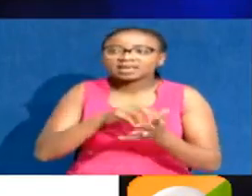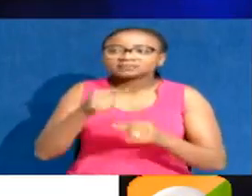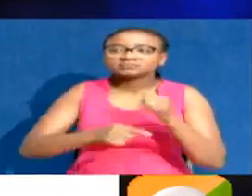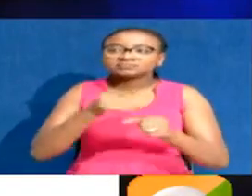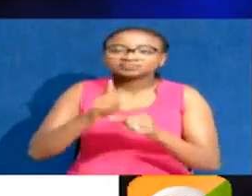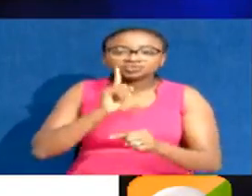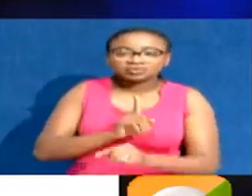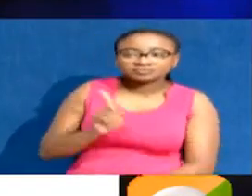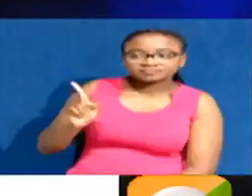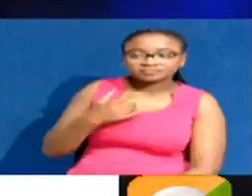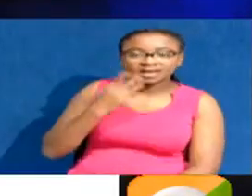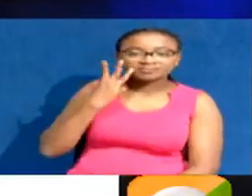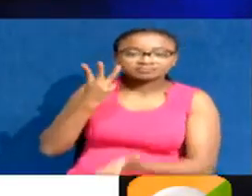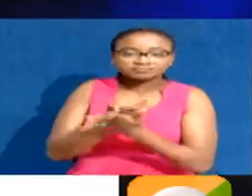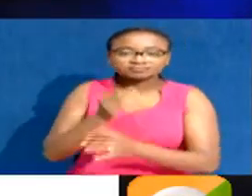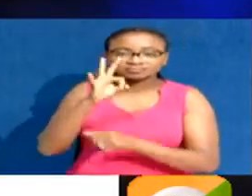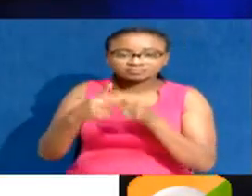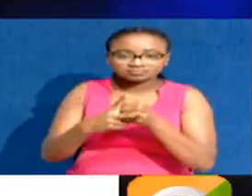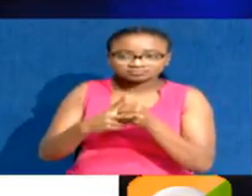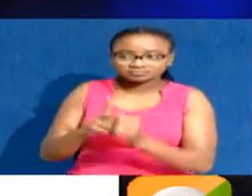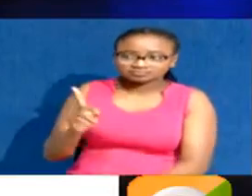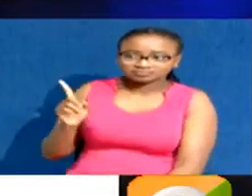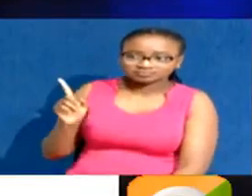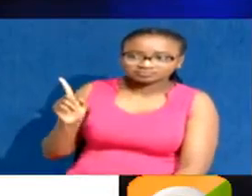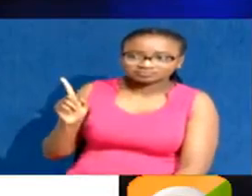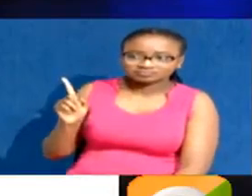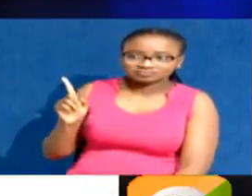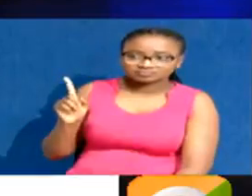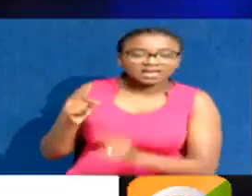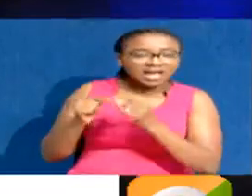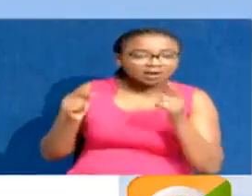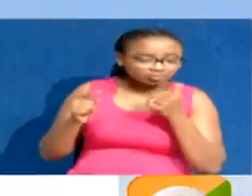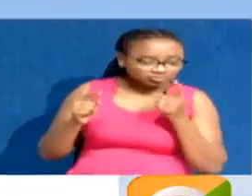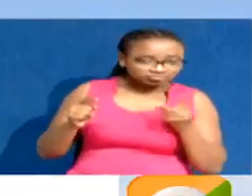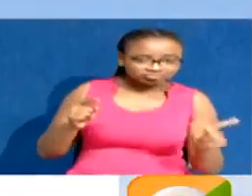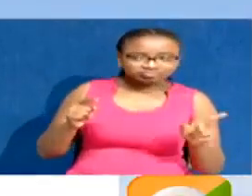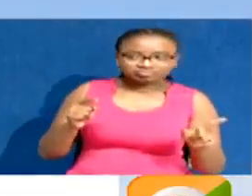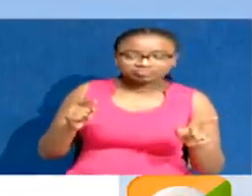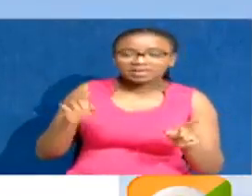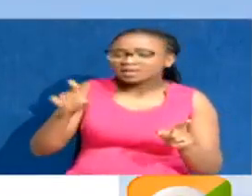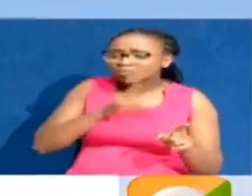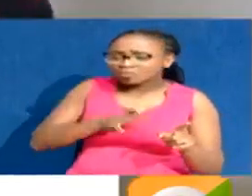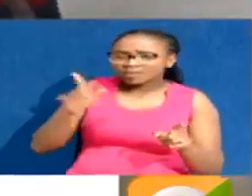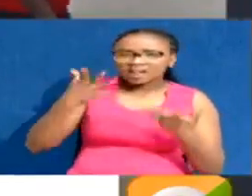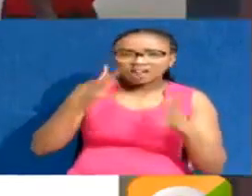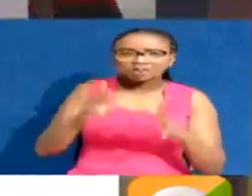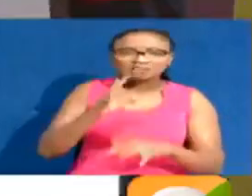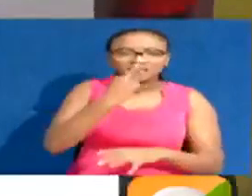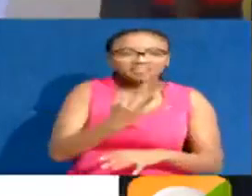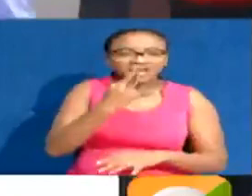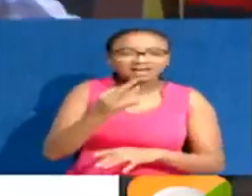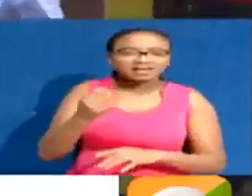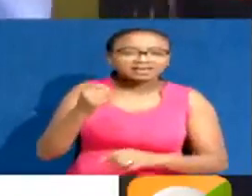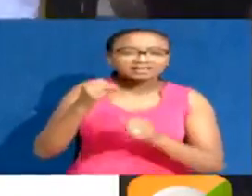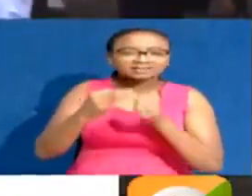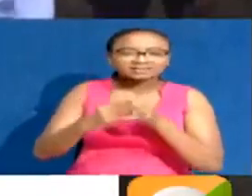prosecution team has lined up 37 witnesses who will testify against the governor and his co-accused. Sharon disappeared on the 3rd of September